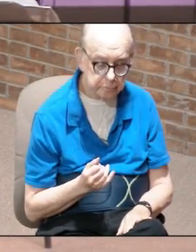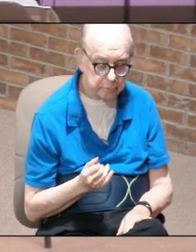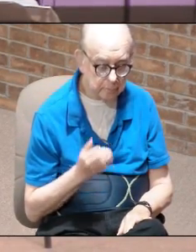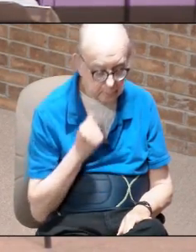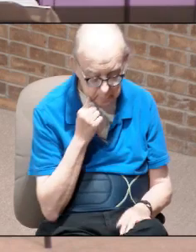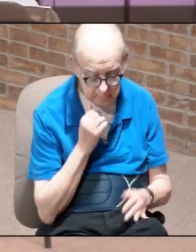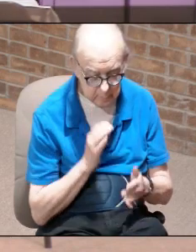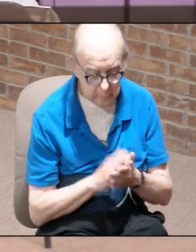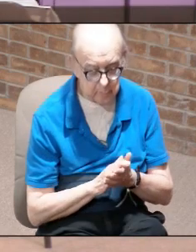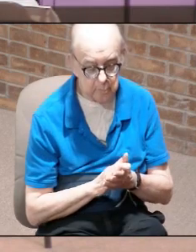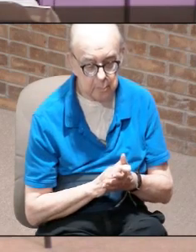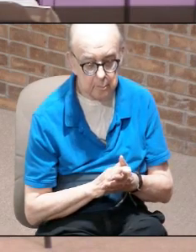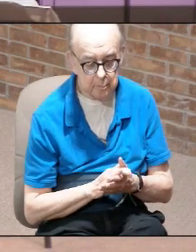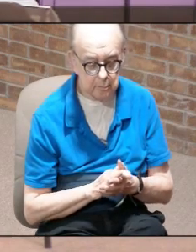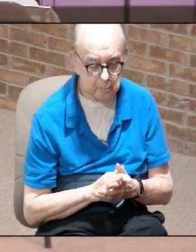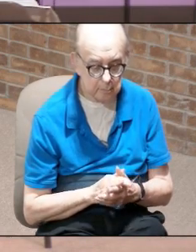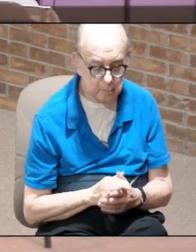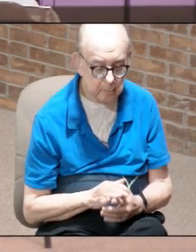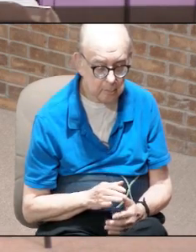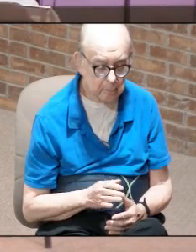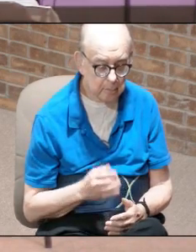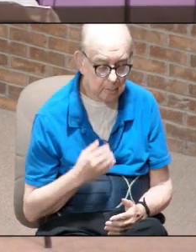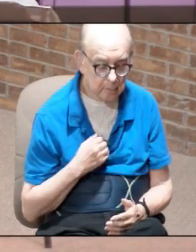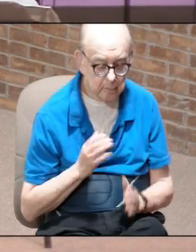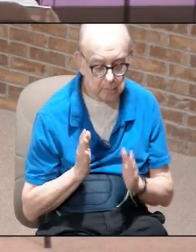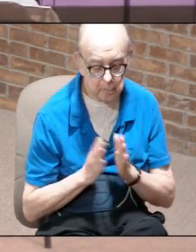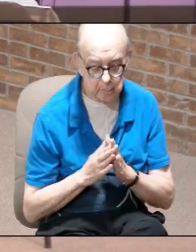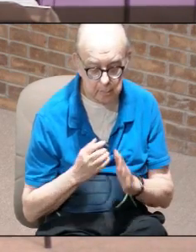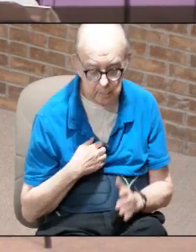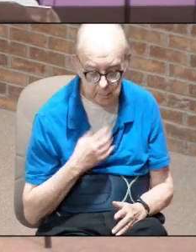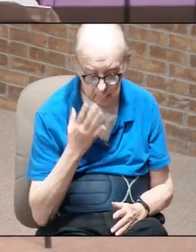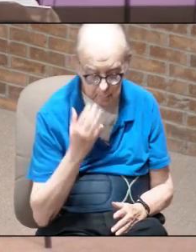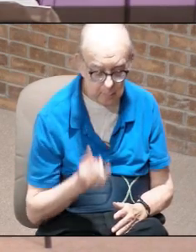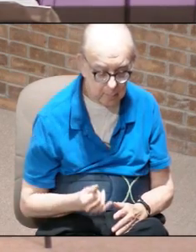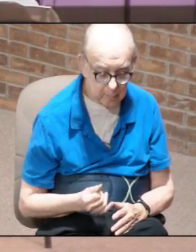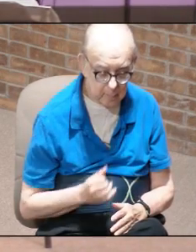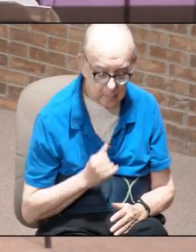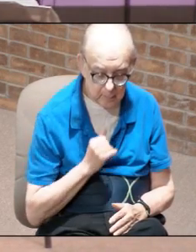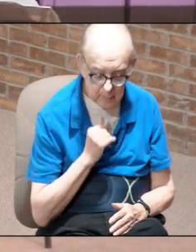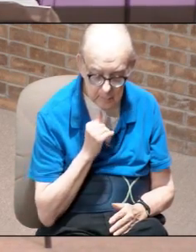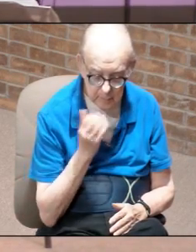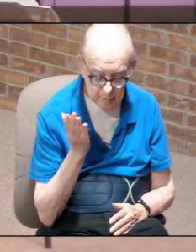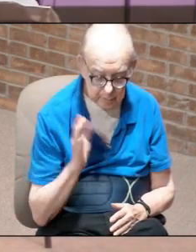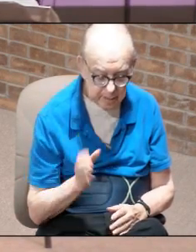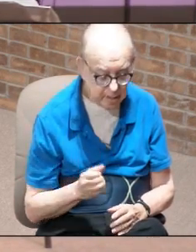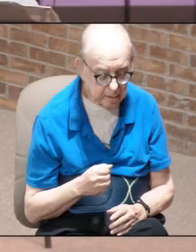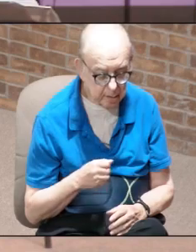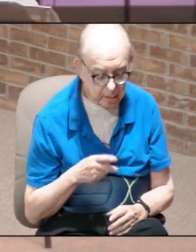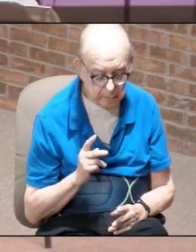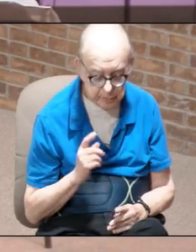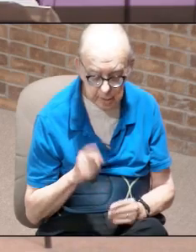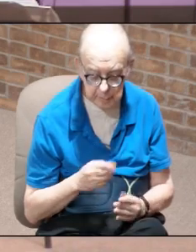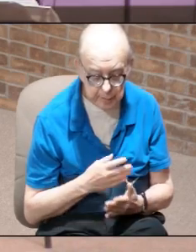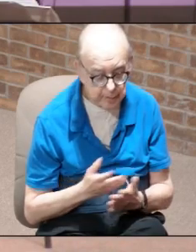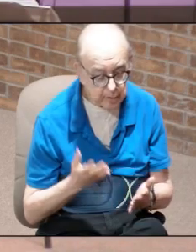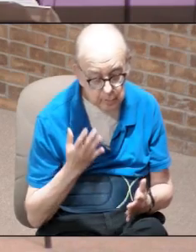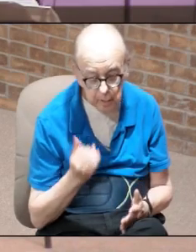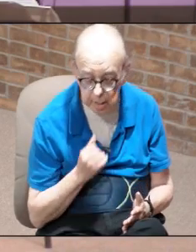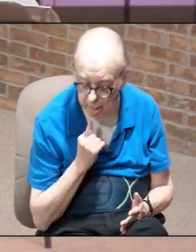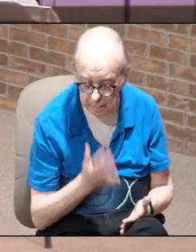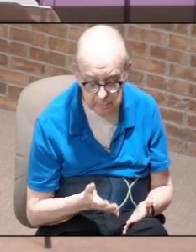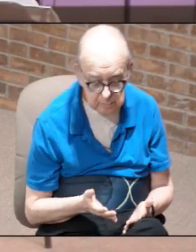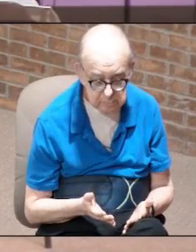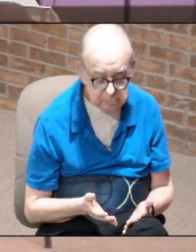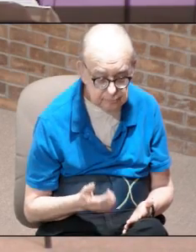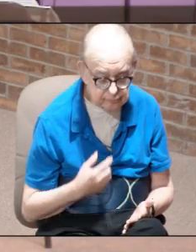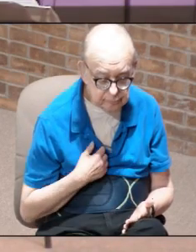my wife would, she would ask me, why is it you never get upset about things? I